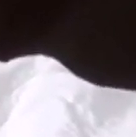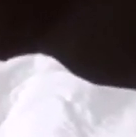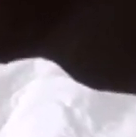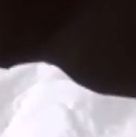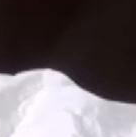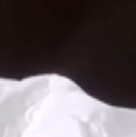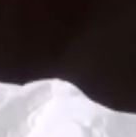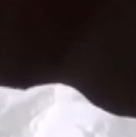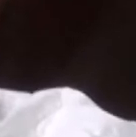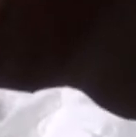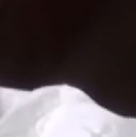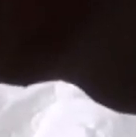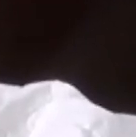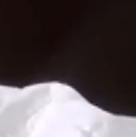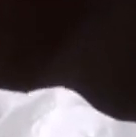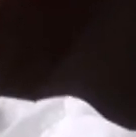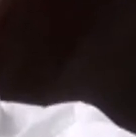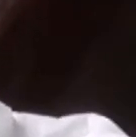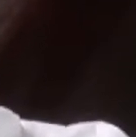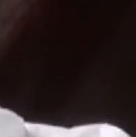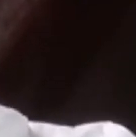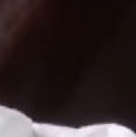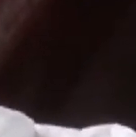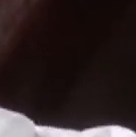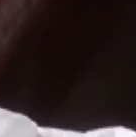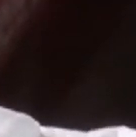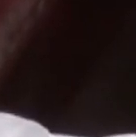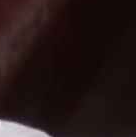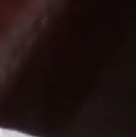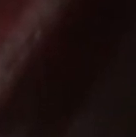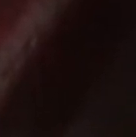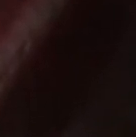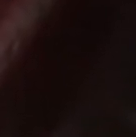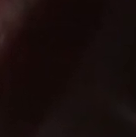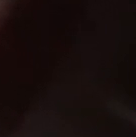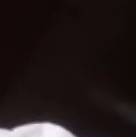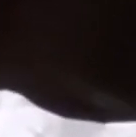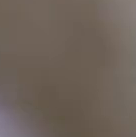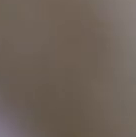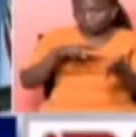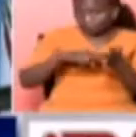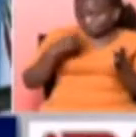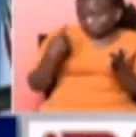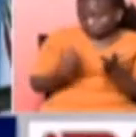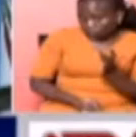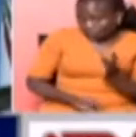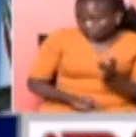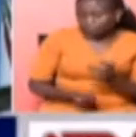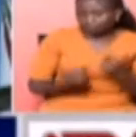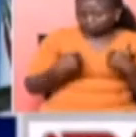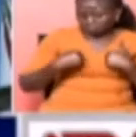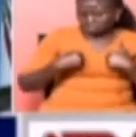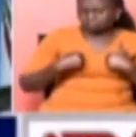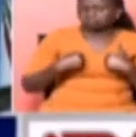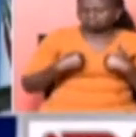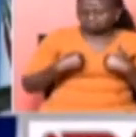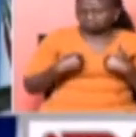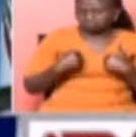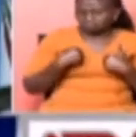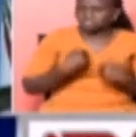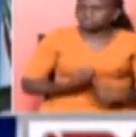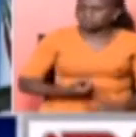on COVID-19, President Museveni assured the public on our readiness to handle the disease. I'm confident that